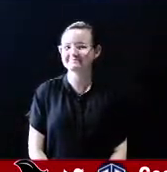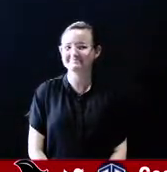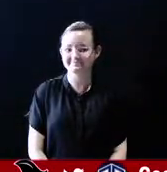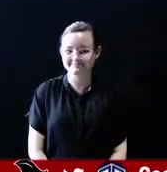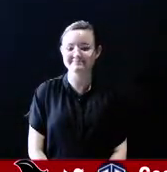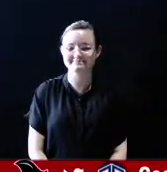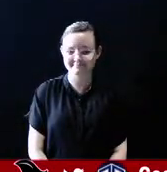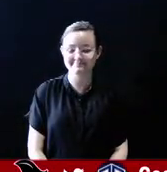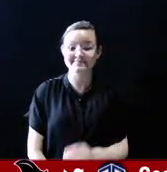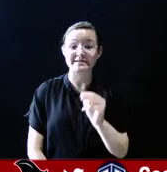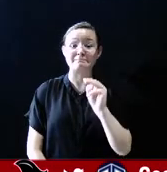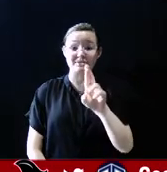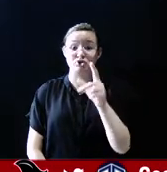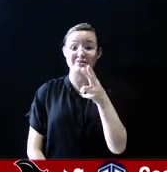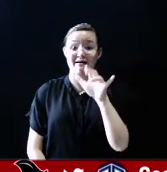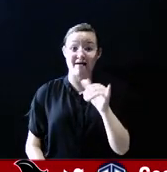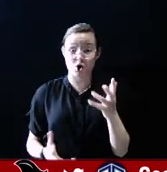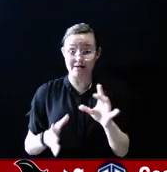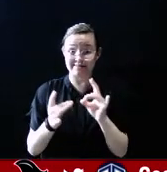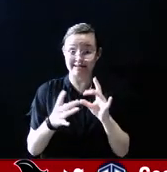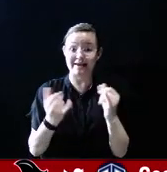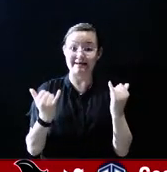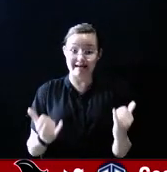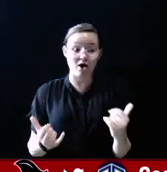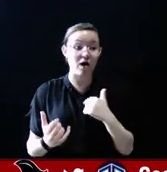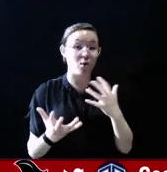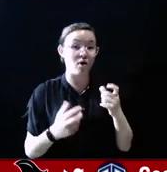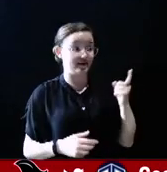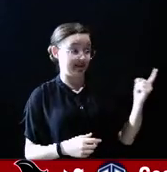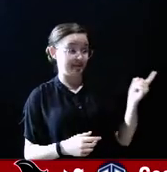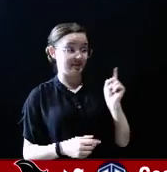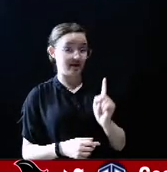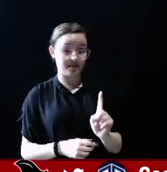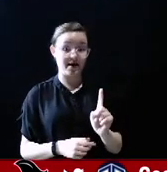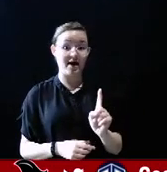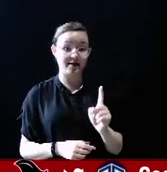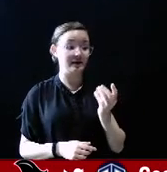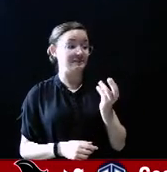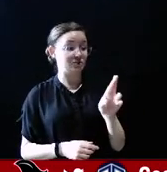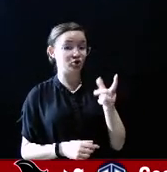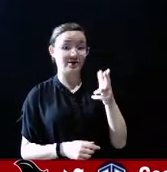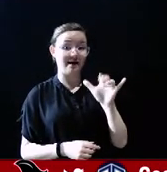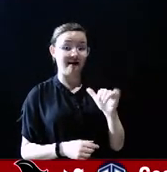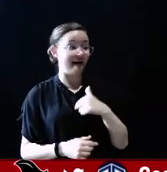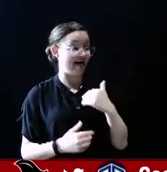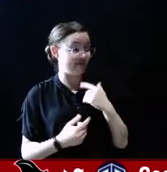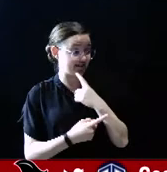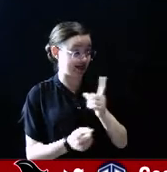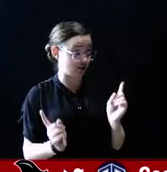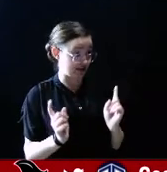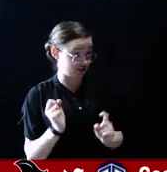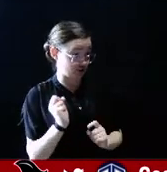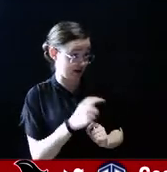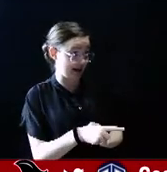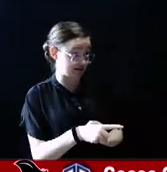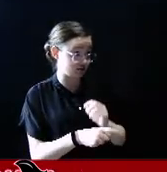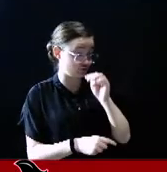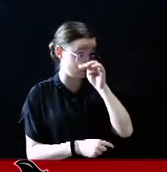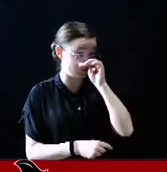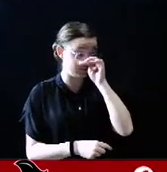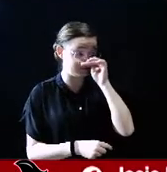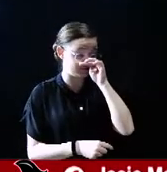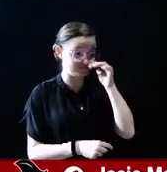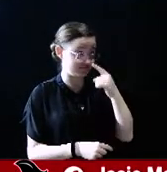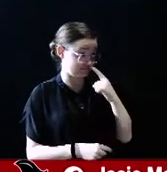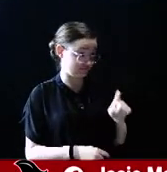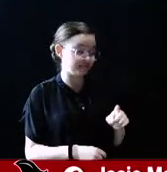As Mr. Guy said, I would like to, at this time, invite him back up to the stand. Mr. Guy, I have a declaration to ask you, if you can